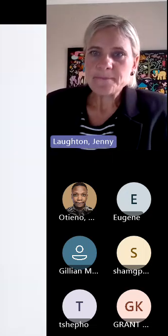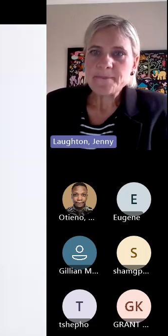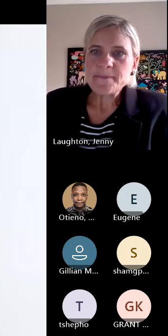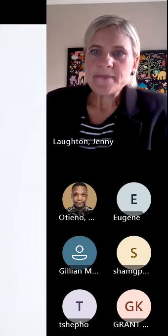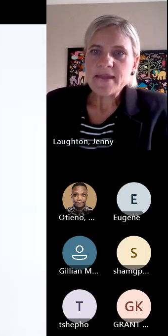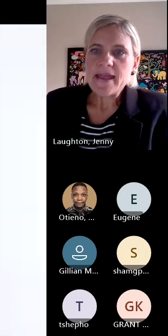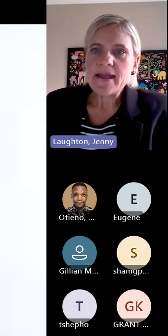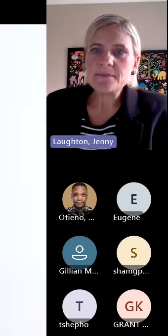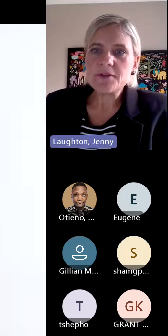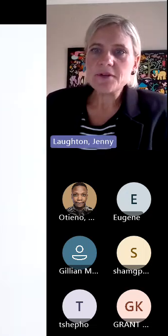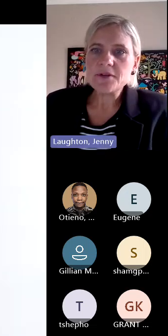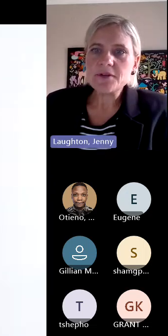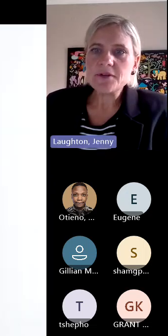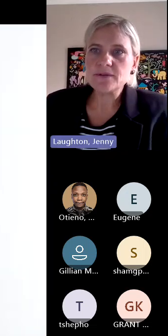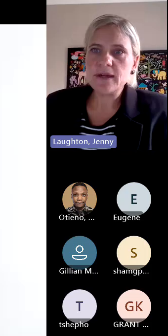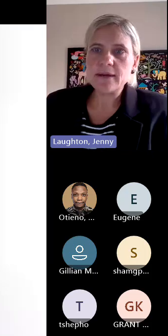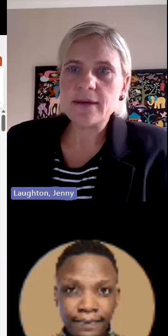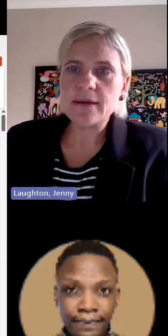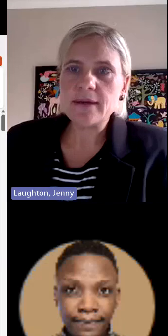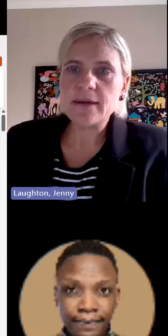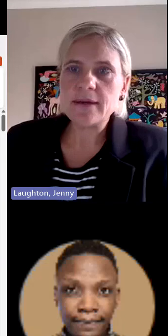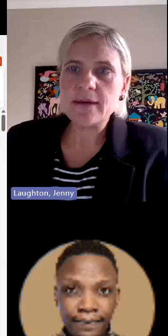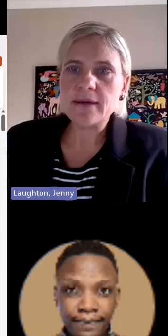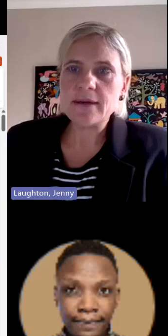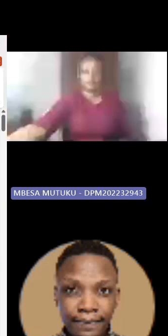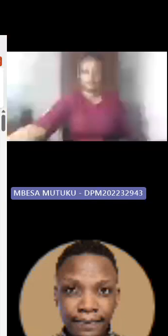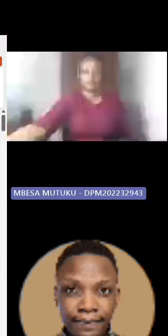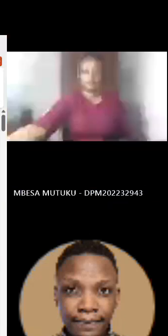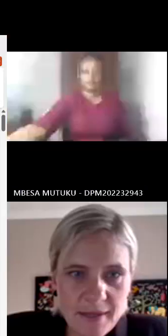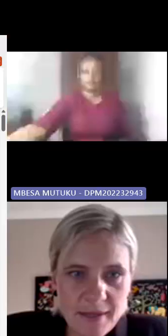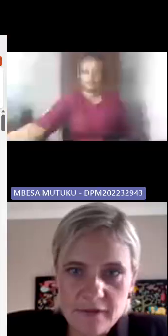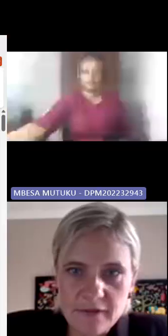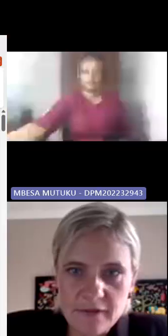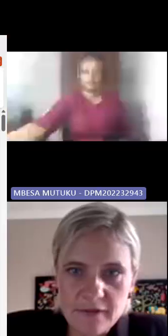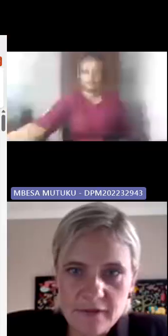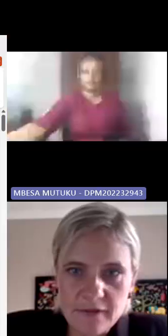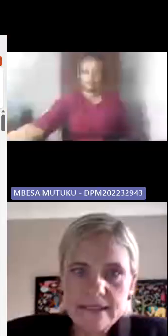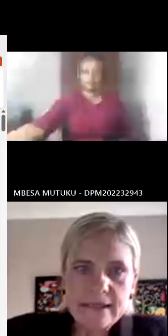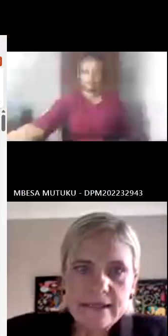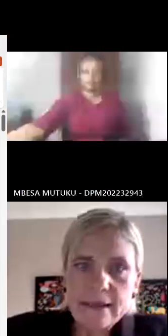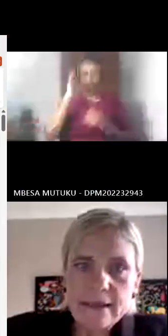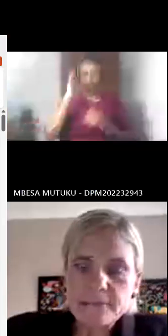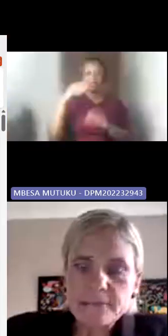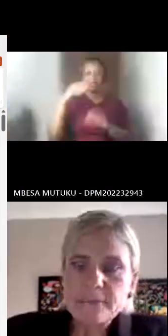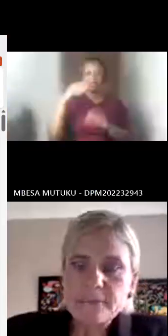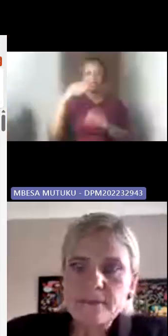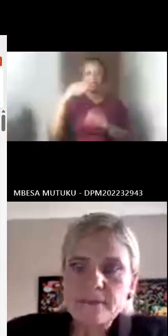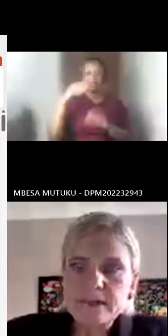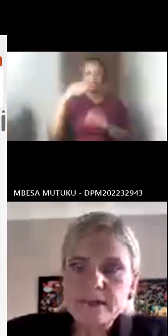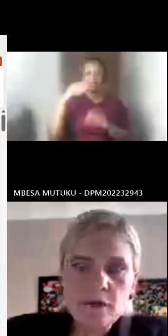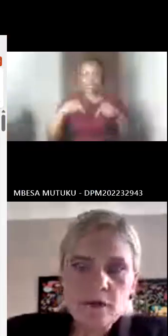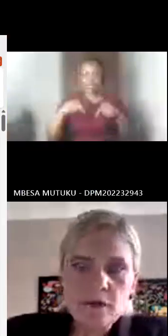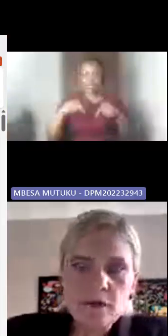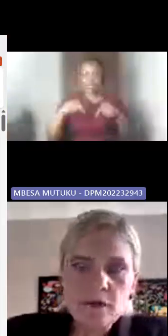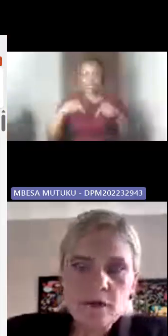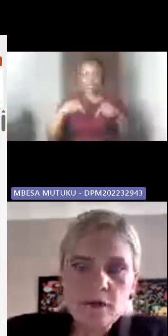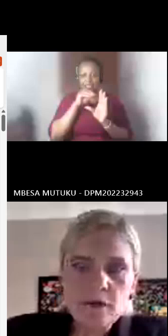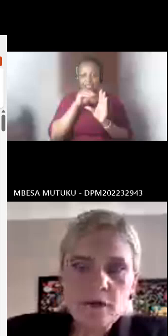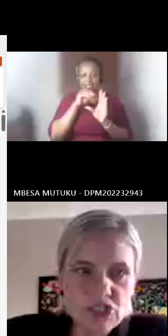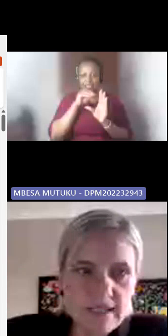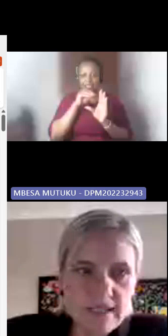Perfect. I'm going to just formally introduce myself again. Um, so